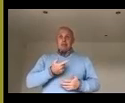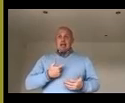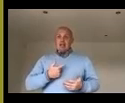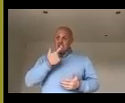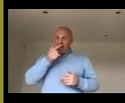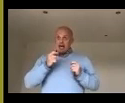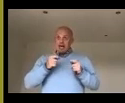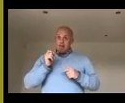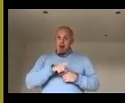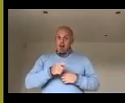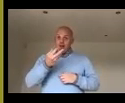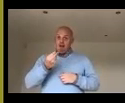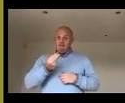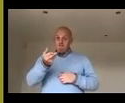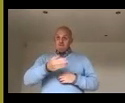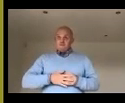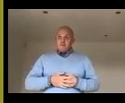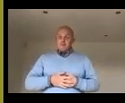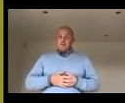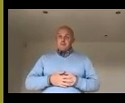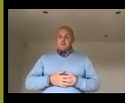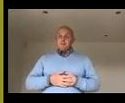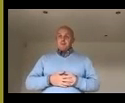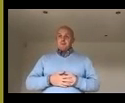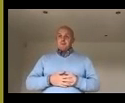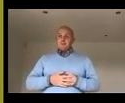email the Foundation Grants team. So that's